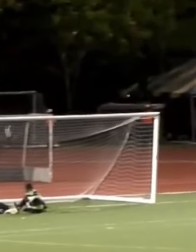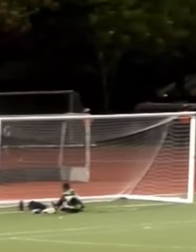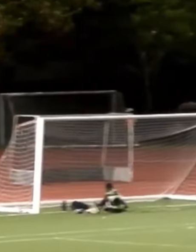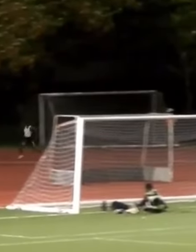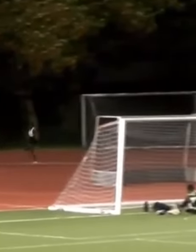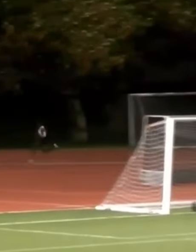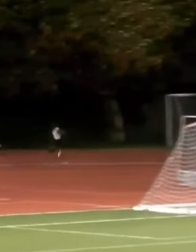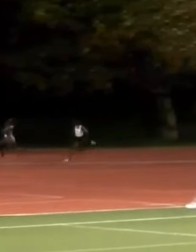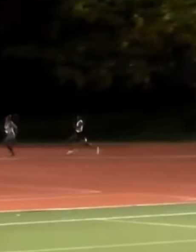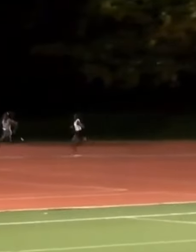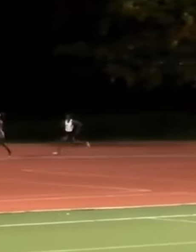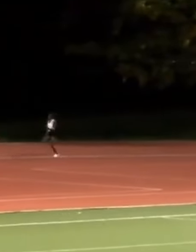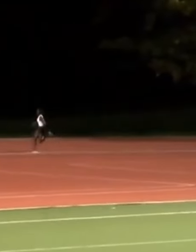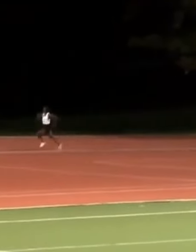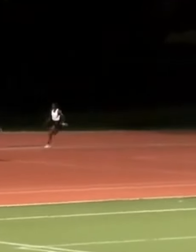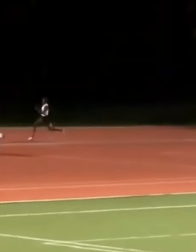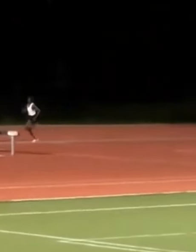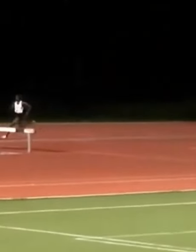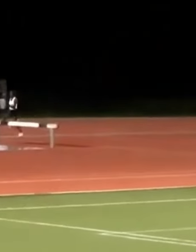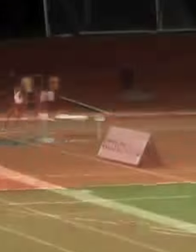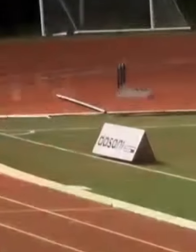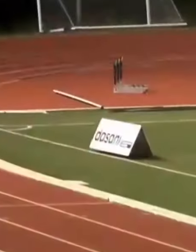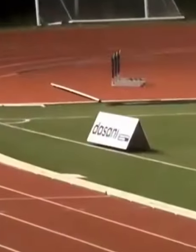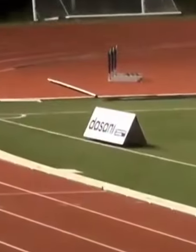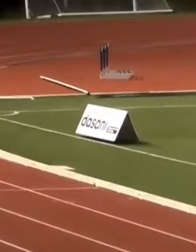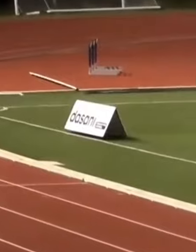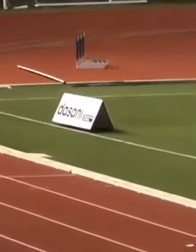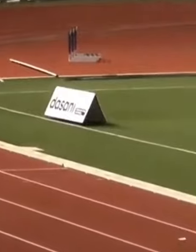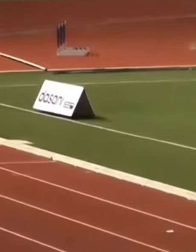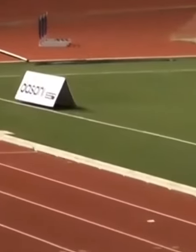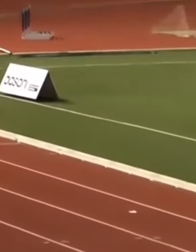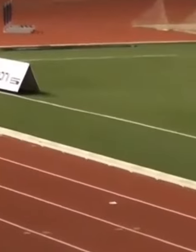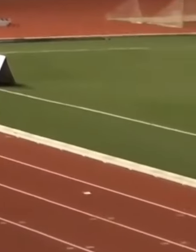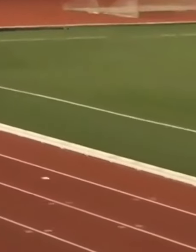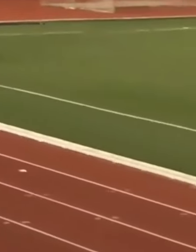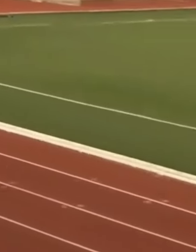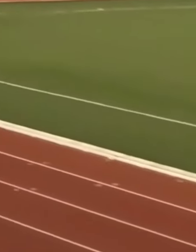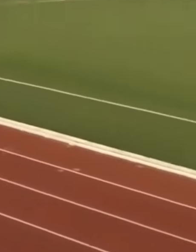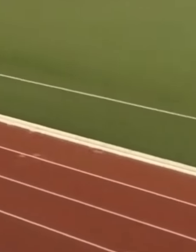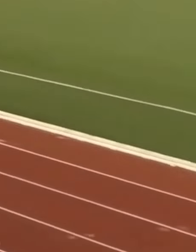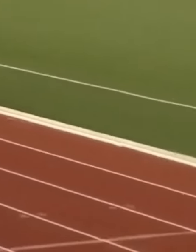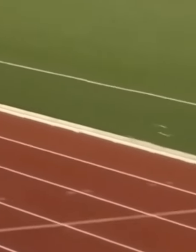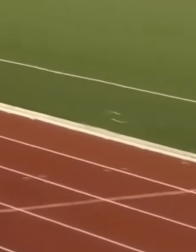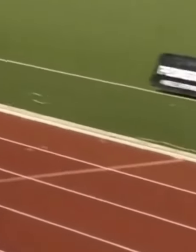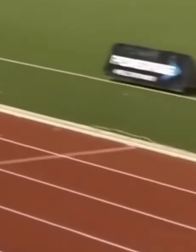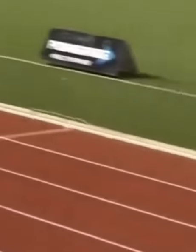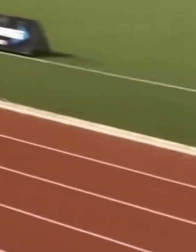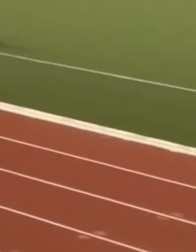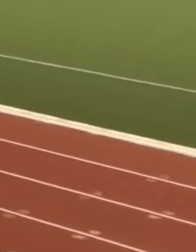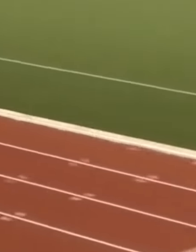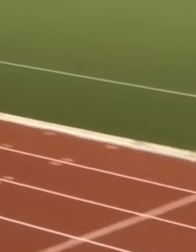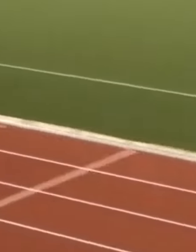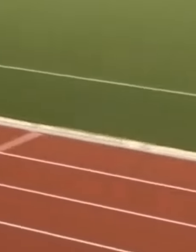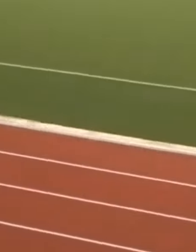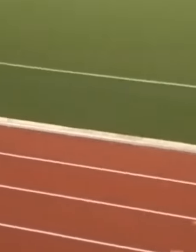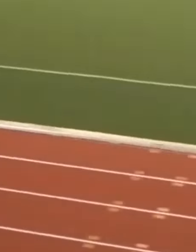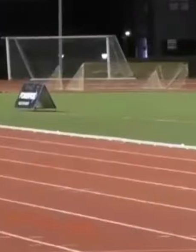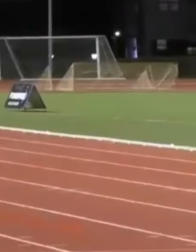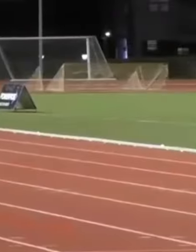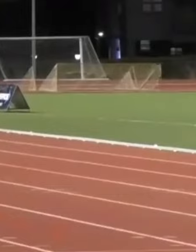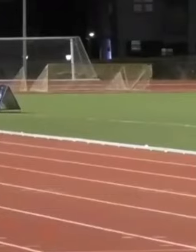from qualifying a Nurse, and she made up the stagger early off the bend, and she looks to be in command. But here comes Tiance Waldron and Tiana Boyne to her